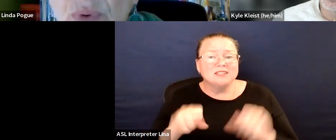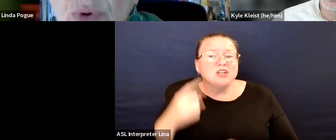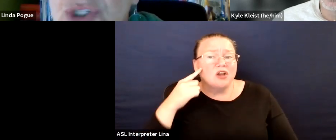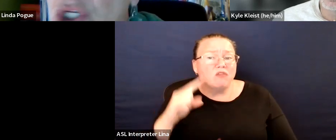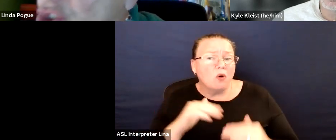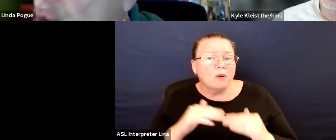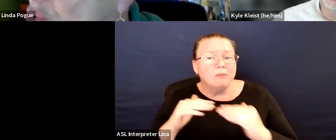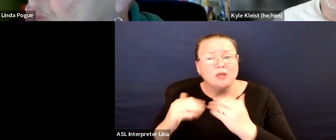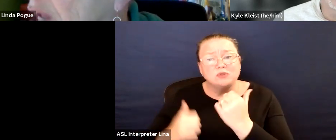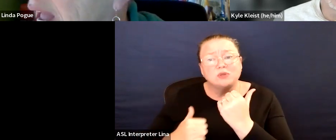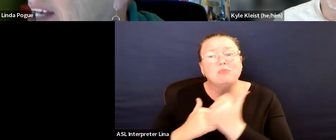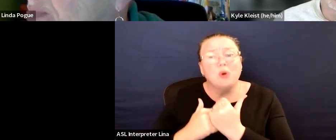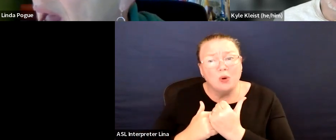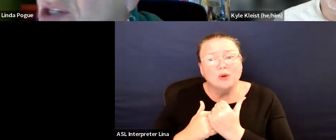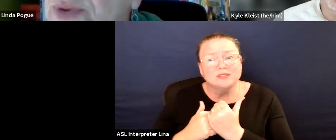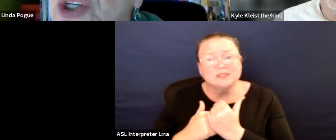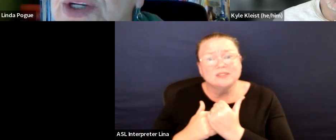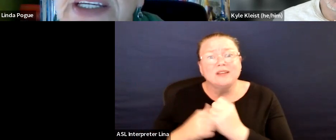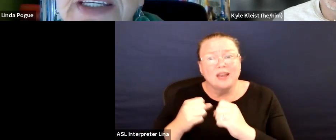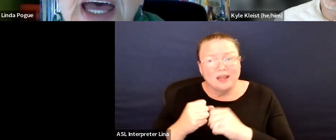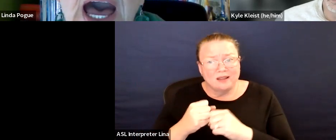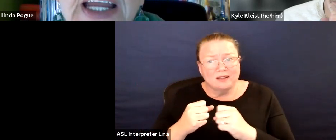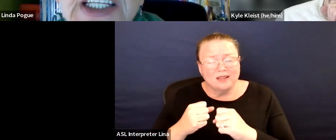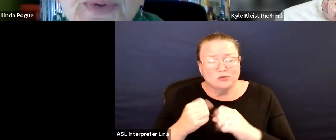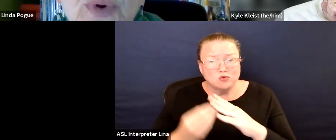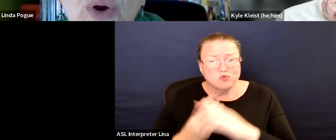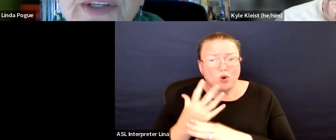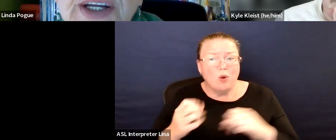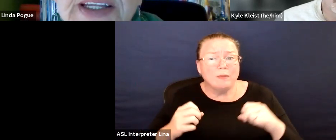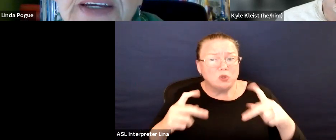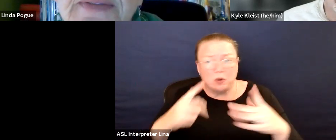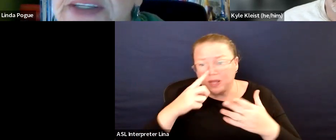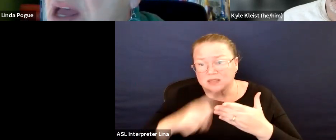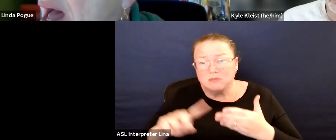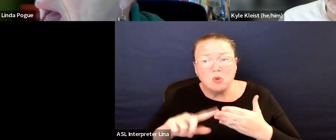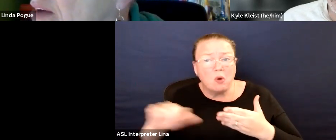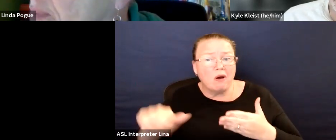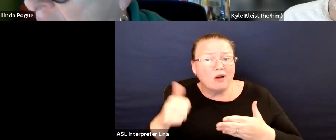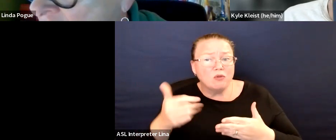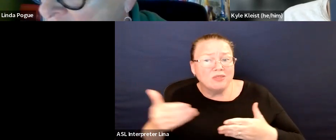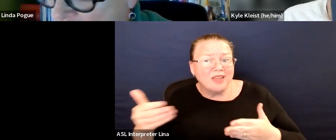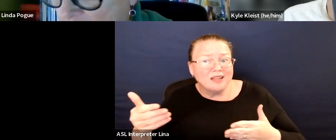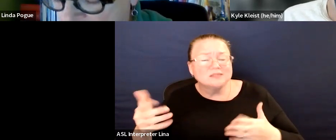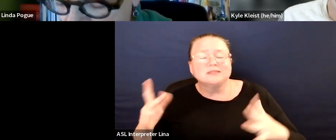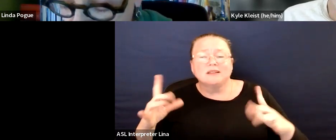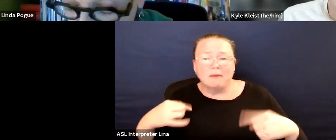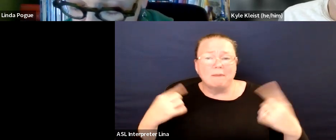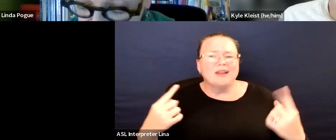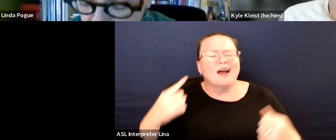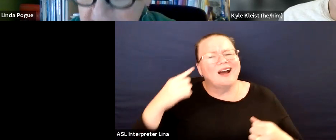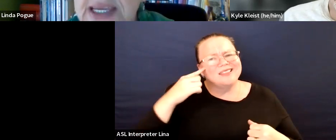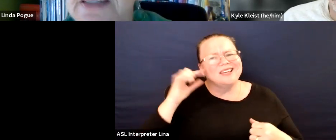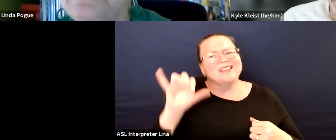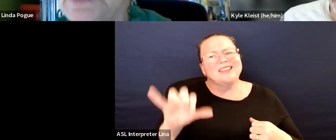peer support to expand opportunities and explore alternatives have been, I think